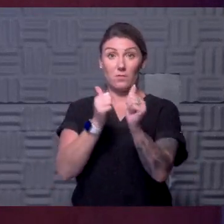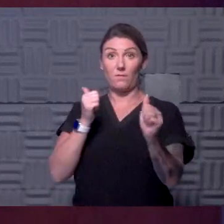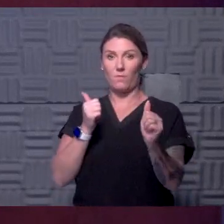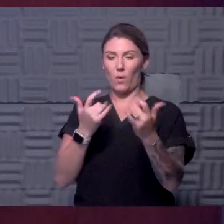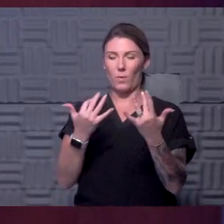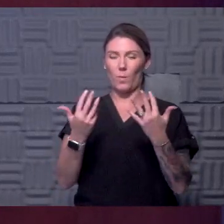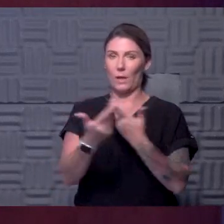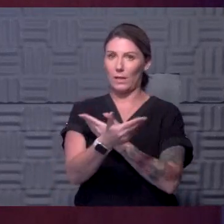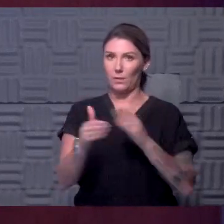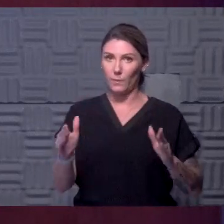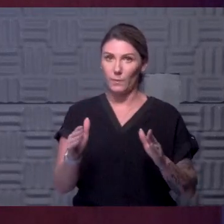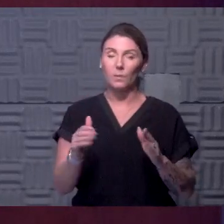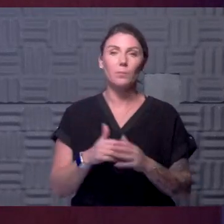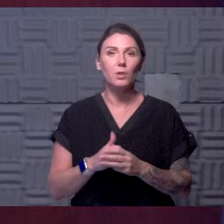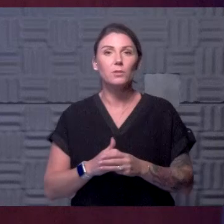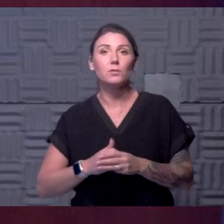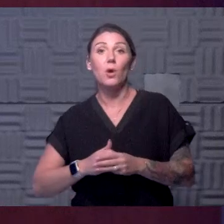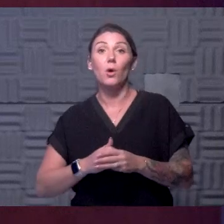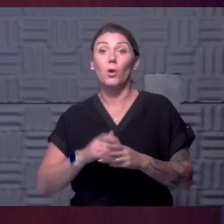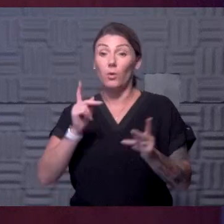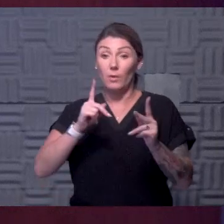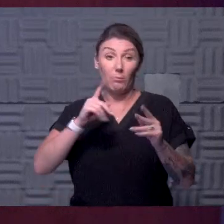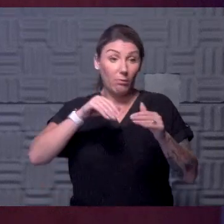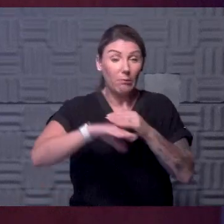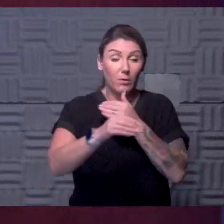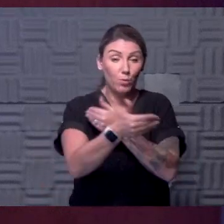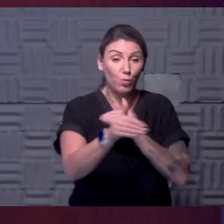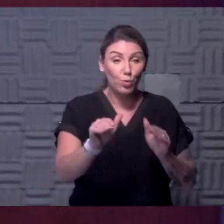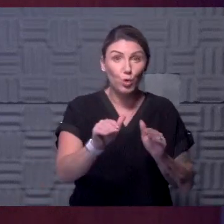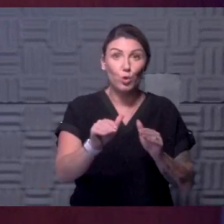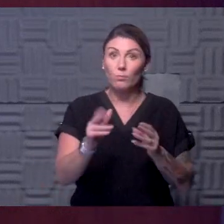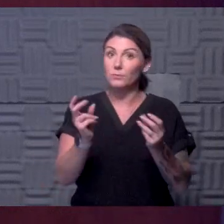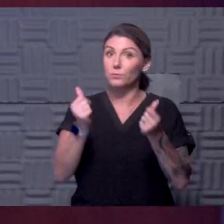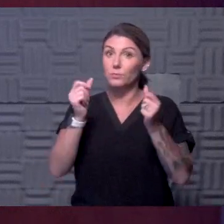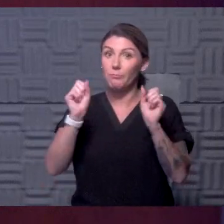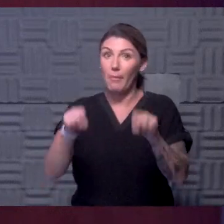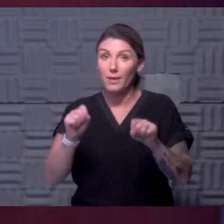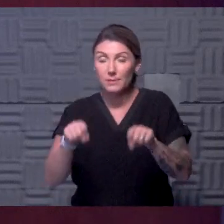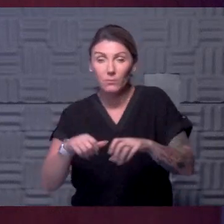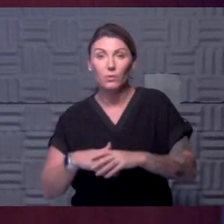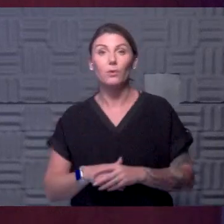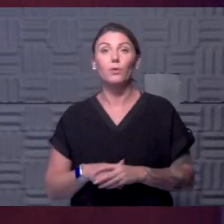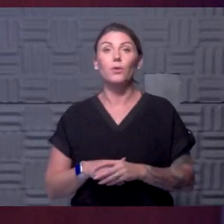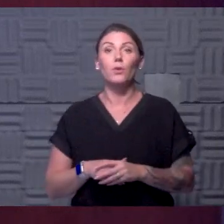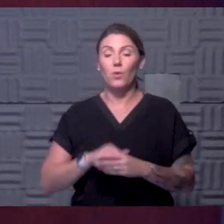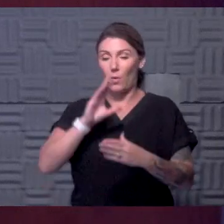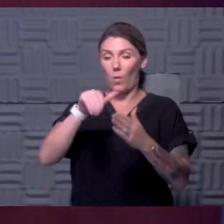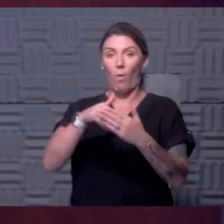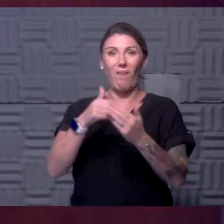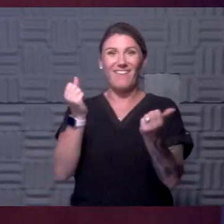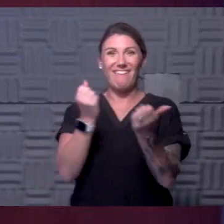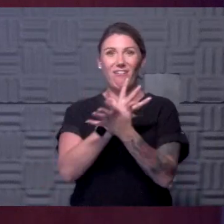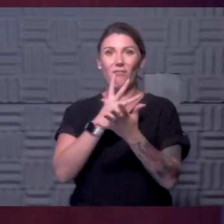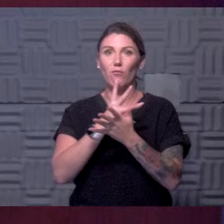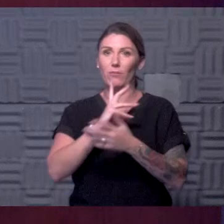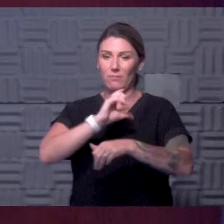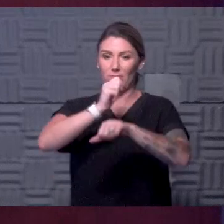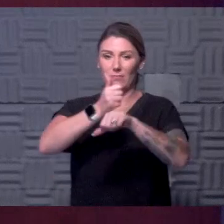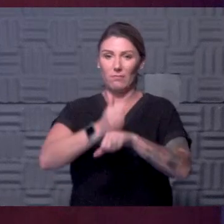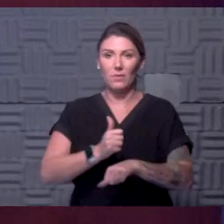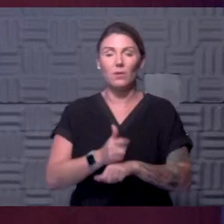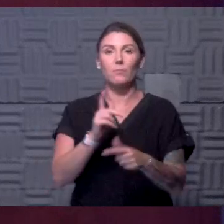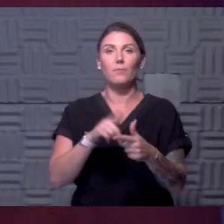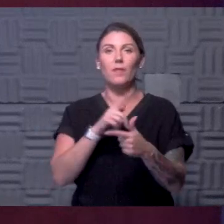waiting room as much as possible, so getting people into rooms as quickly as we can, getting all their stuff done there,